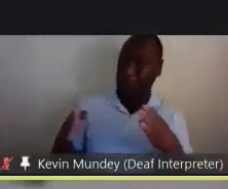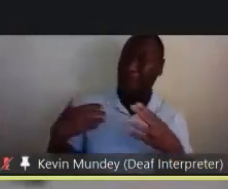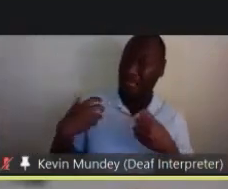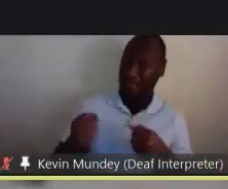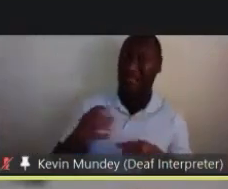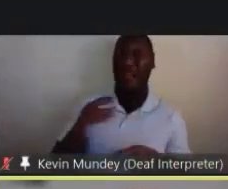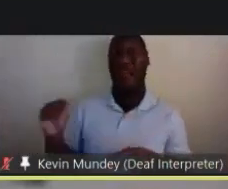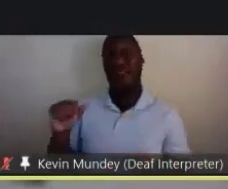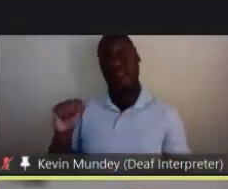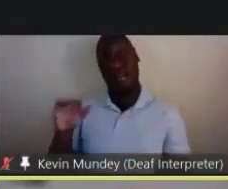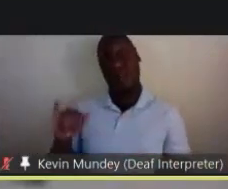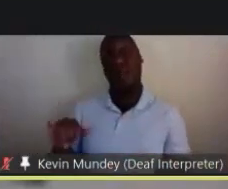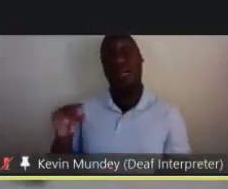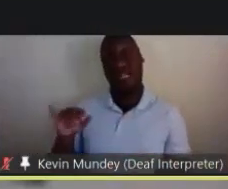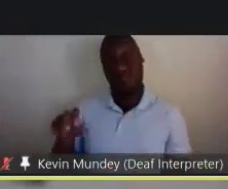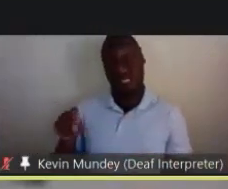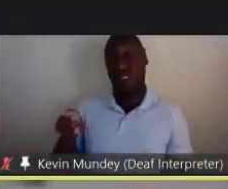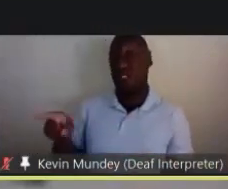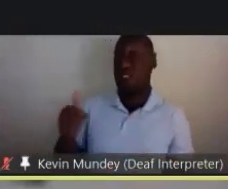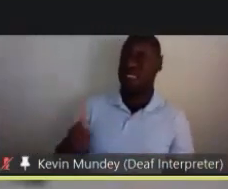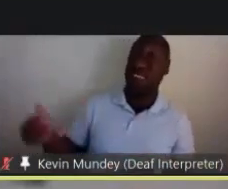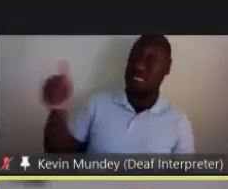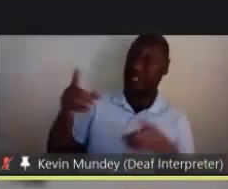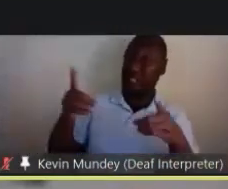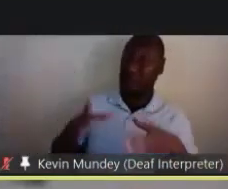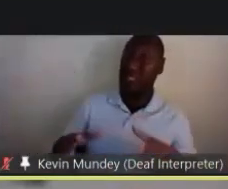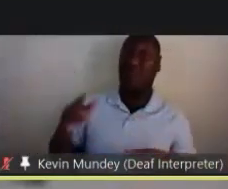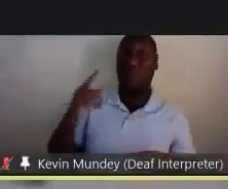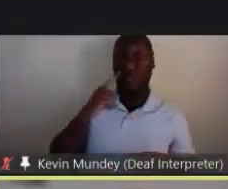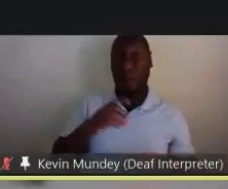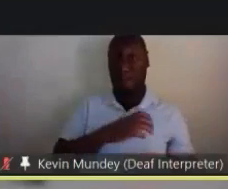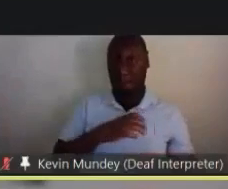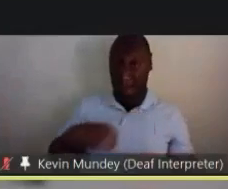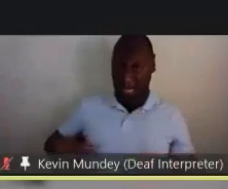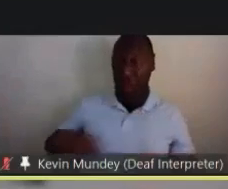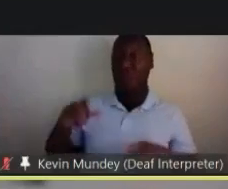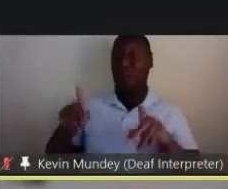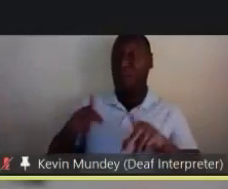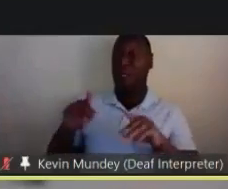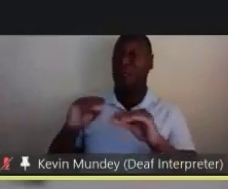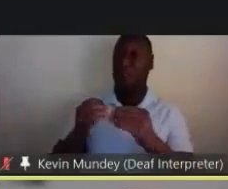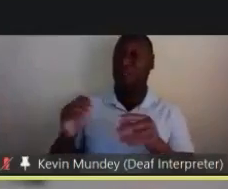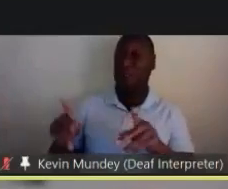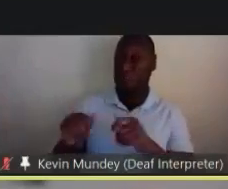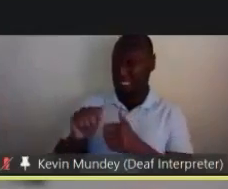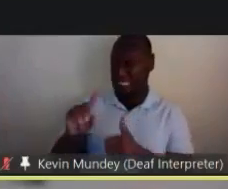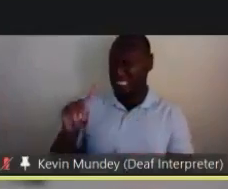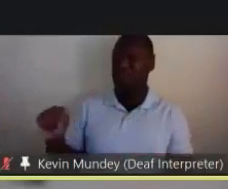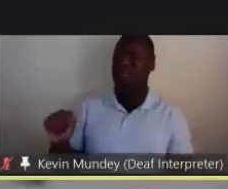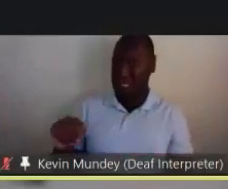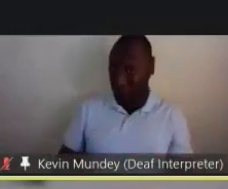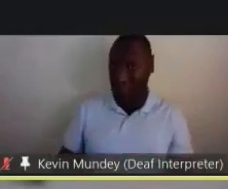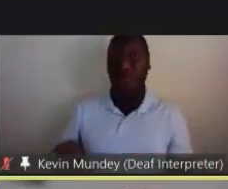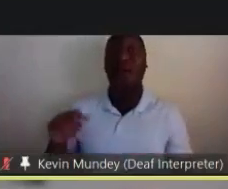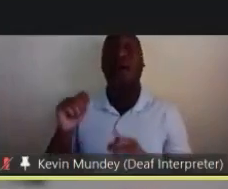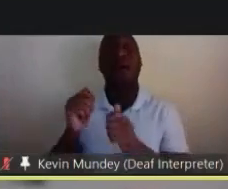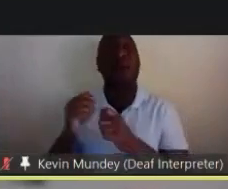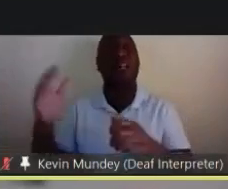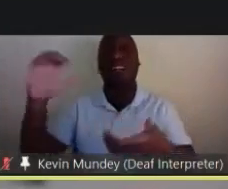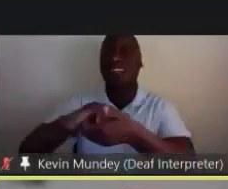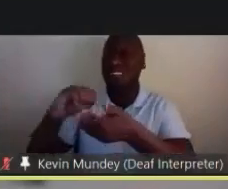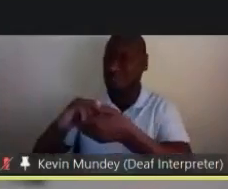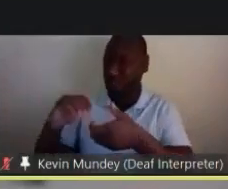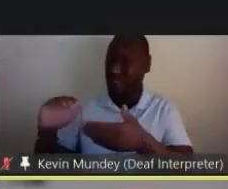Amy Nieves, the Executive Director at the Mayor's Office for People with Disabilities, with the contributions of our community